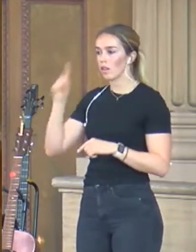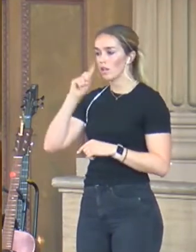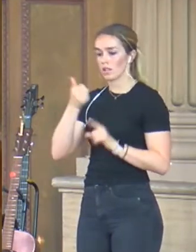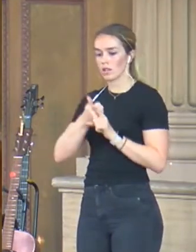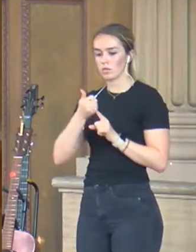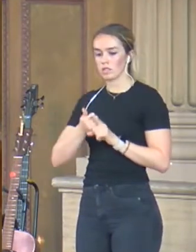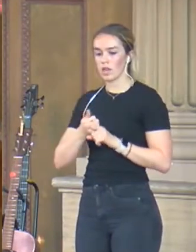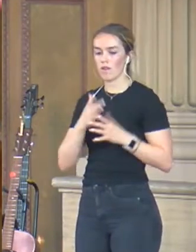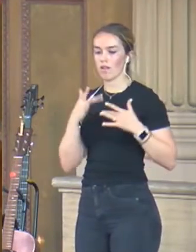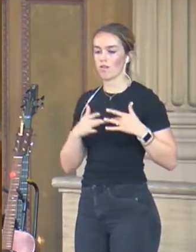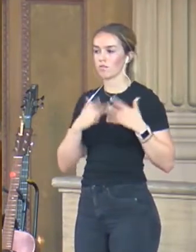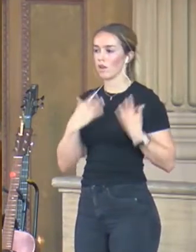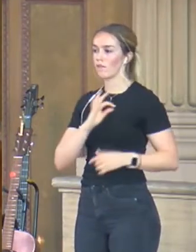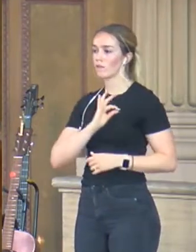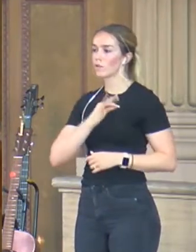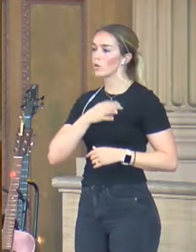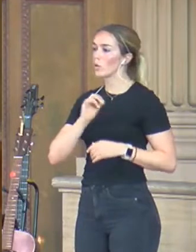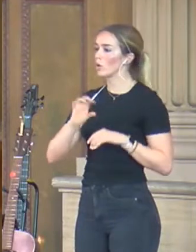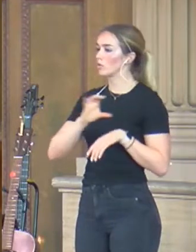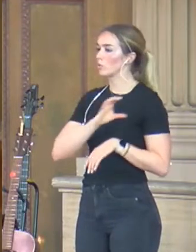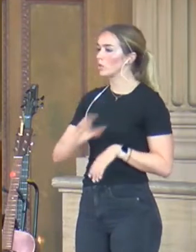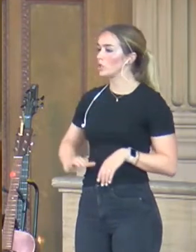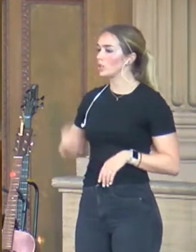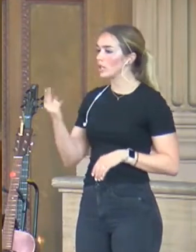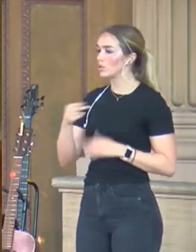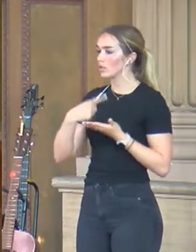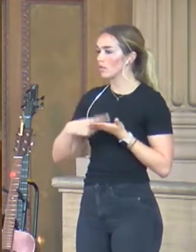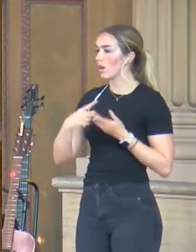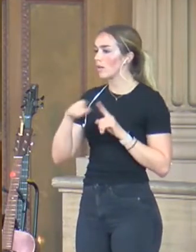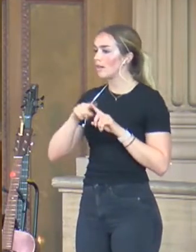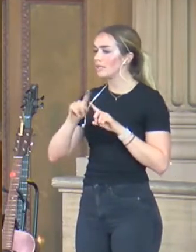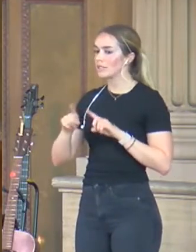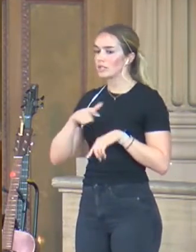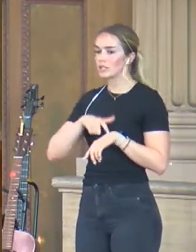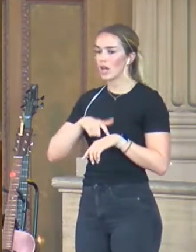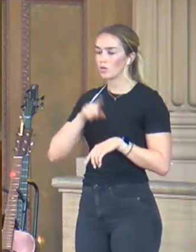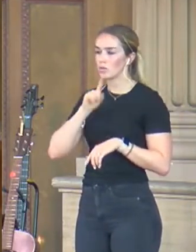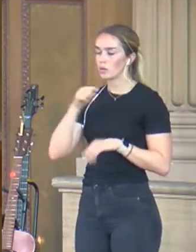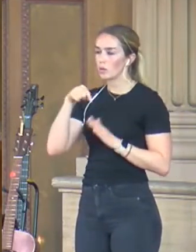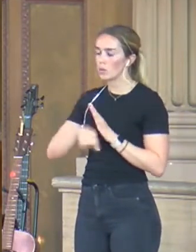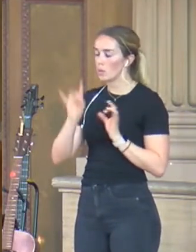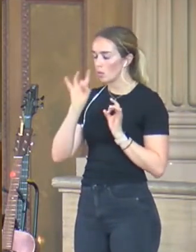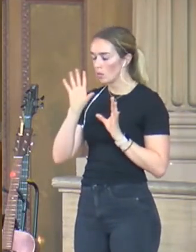fruitful and amazing Christians in history often write about times of deep darkness.